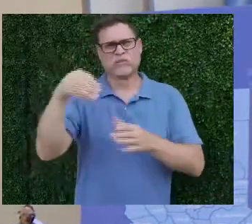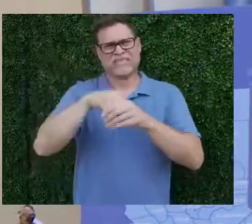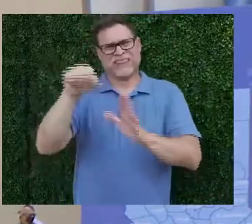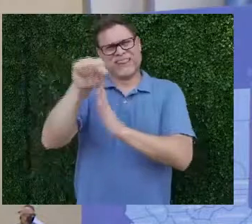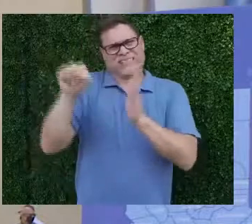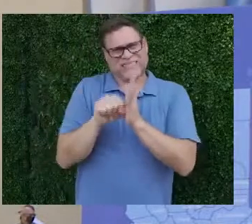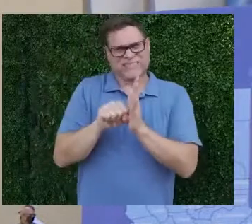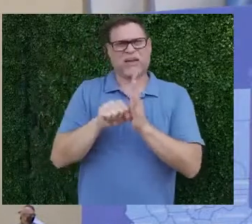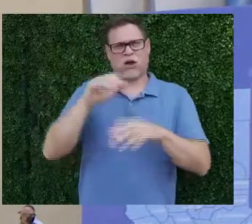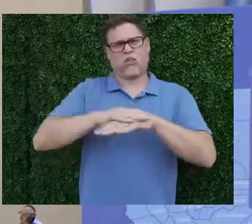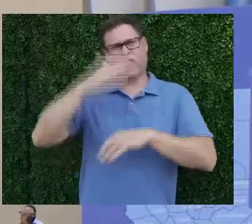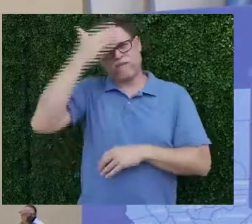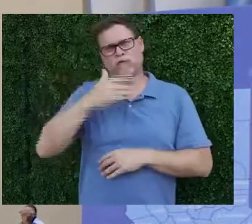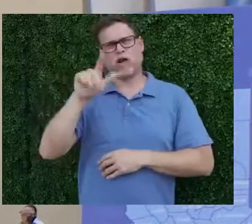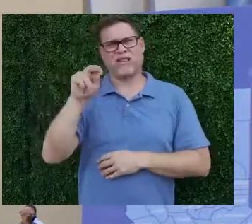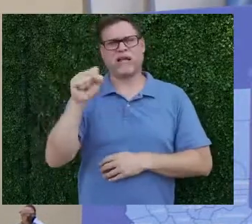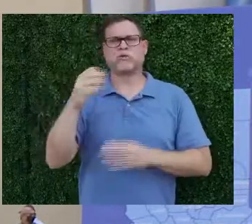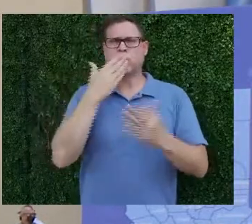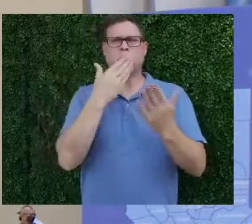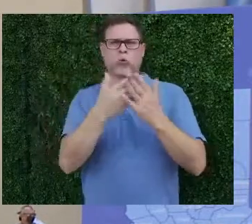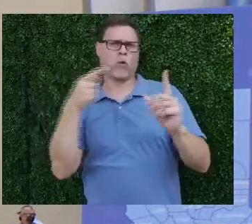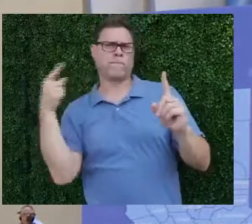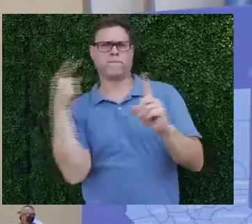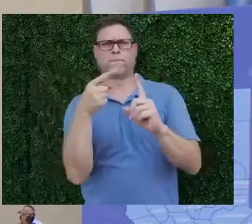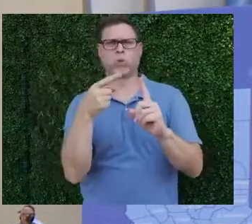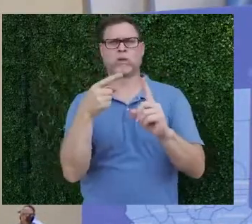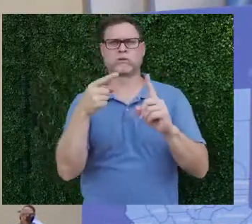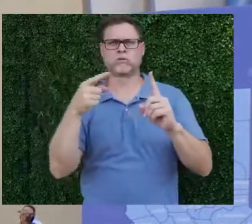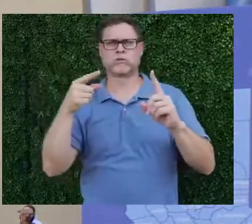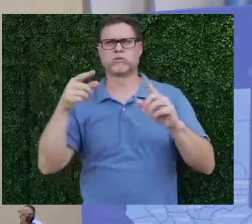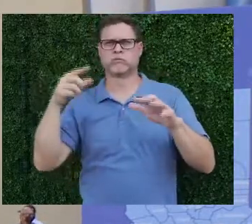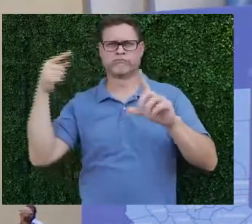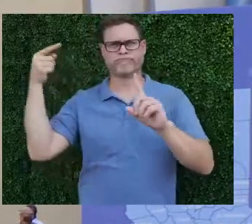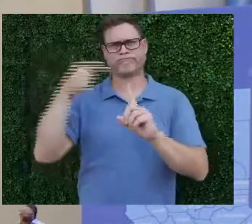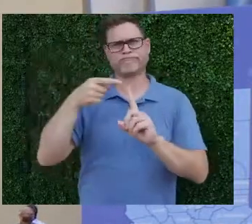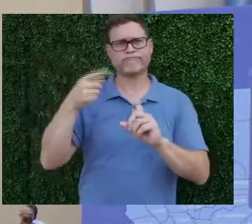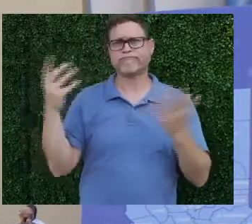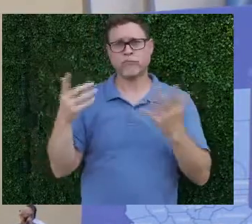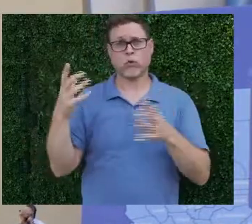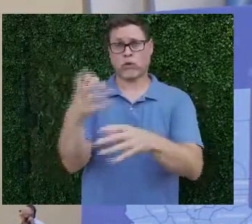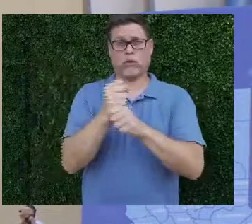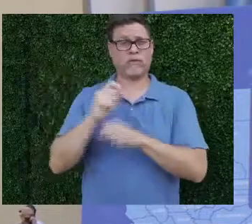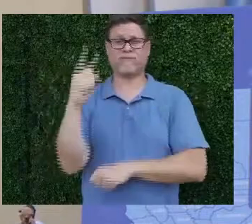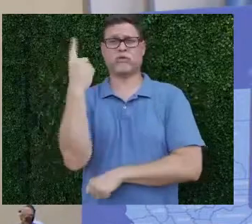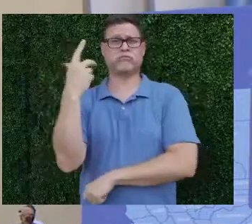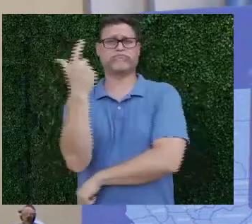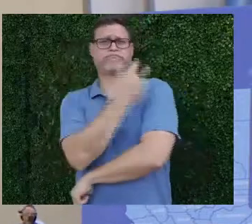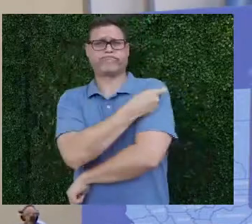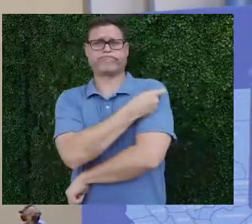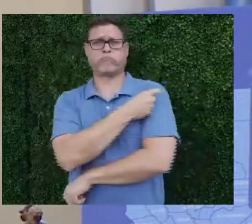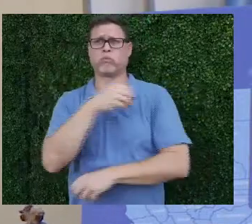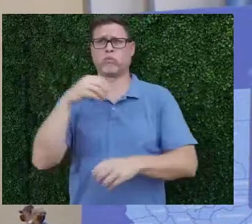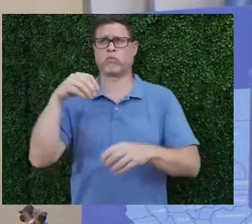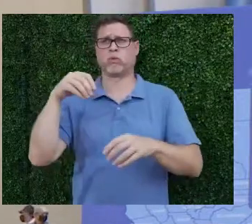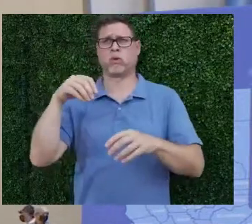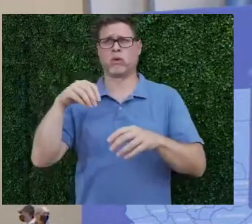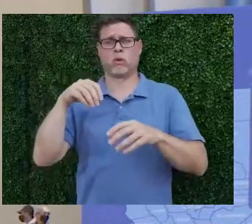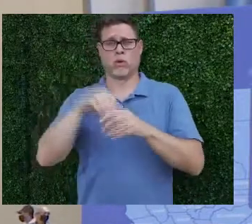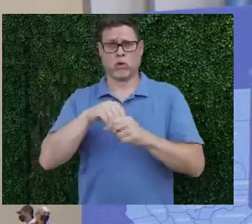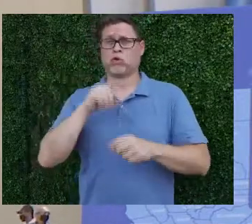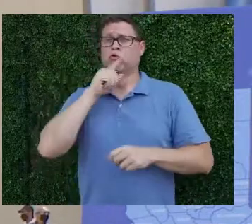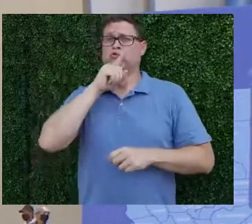But you made an interesting point, and it's a good point to contextualize. When you got that first dose, we were in for a dose of